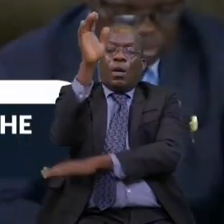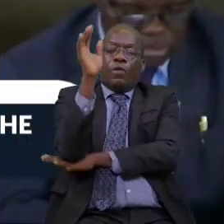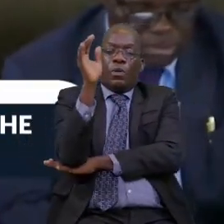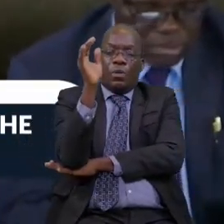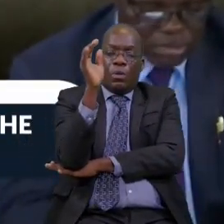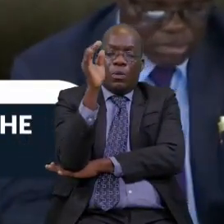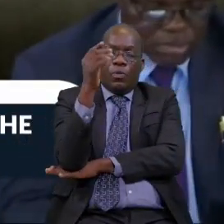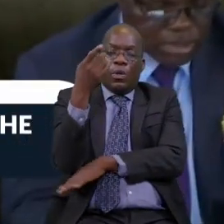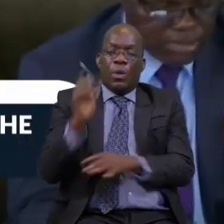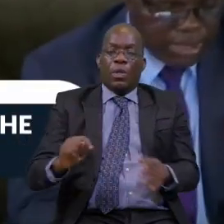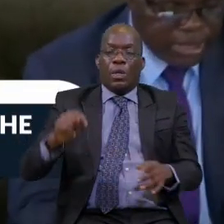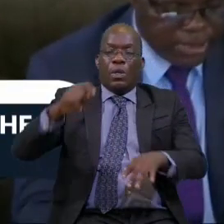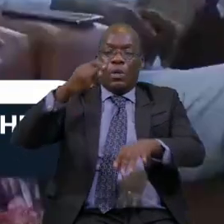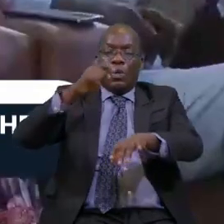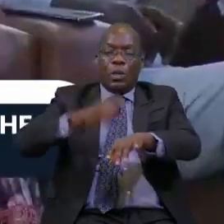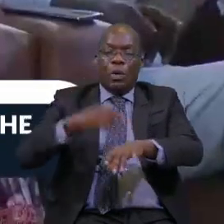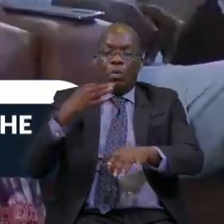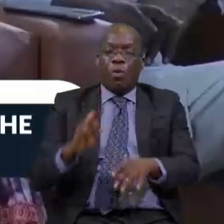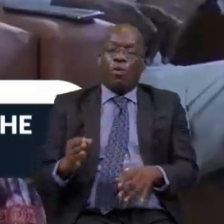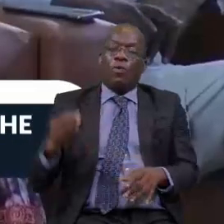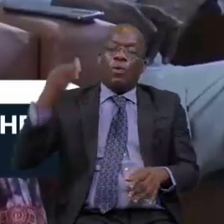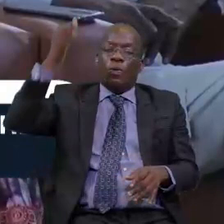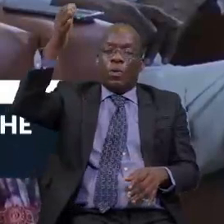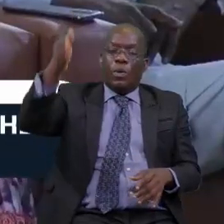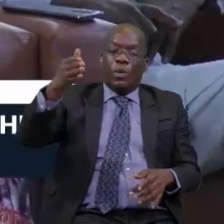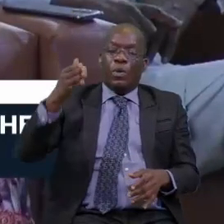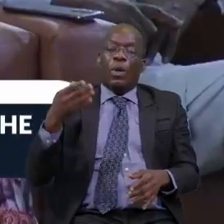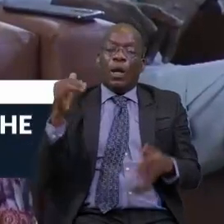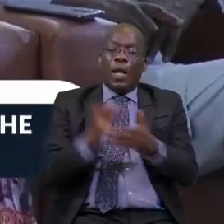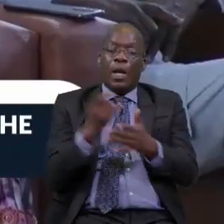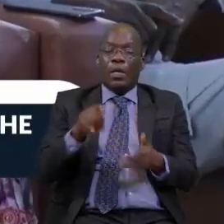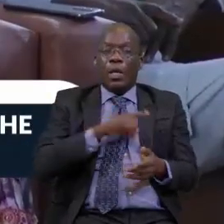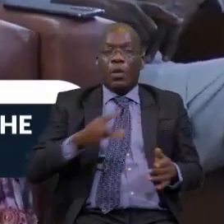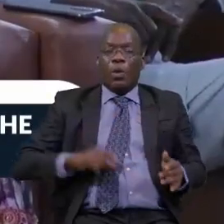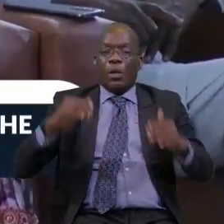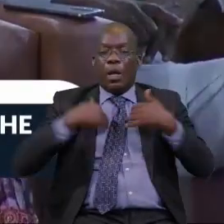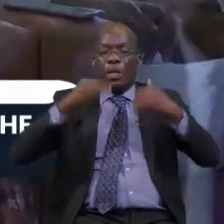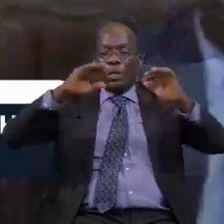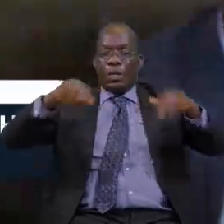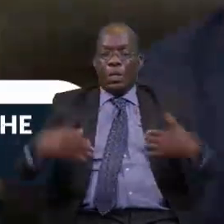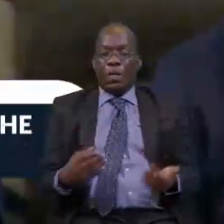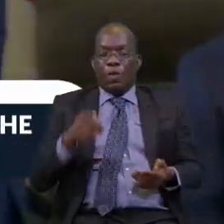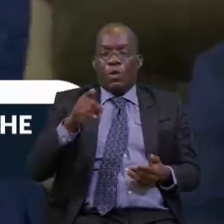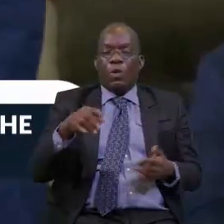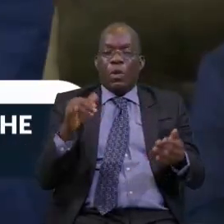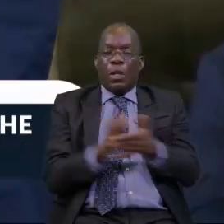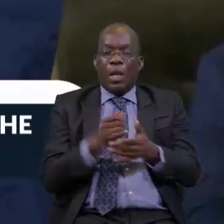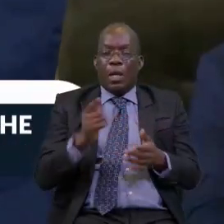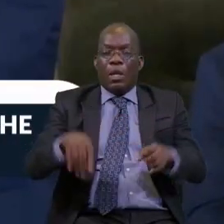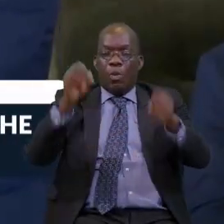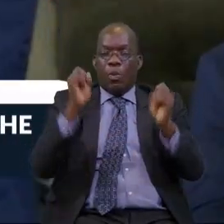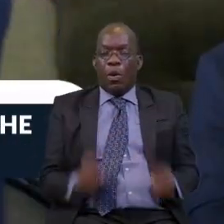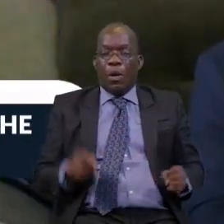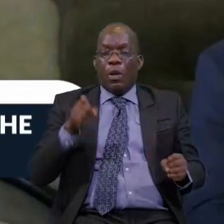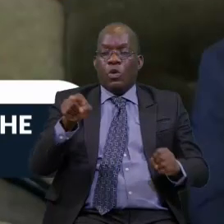moment of destiny that the Lord has given you, that the power you don't